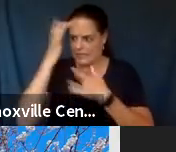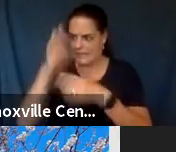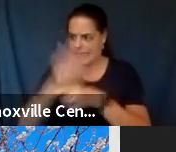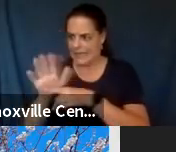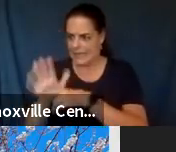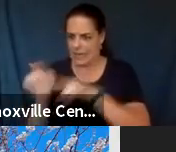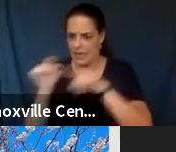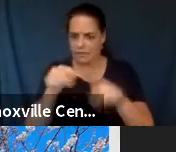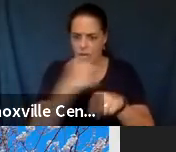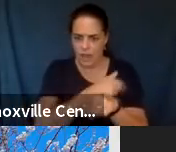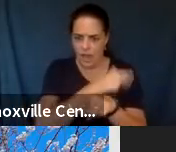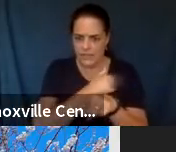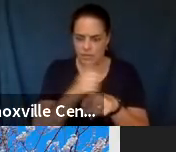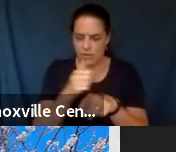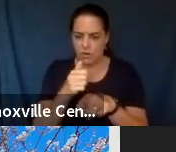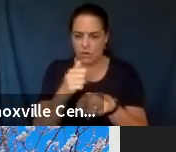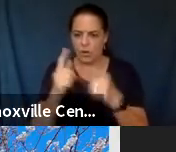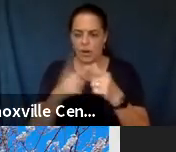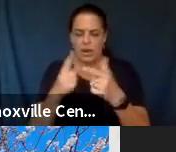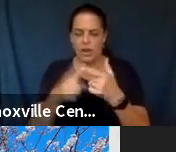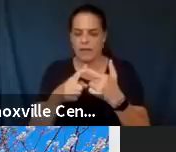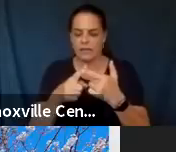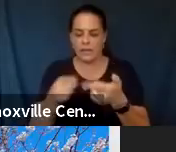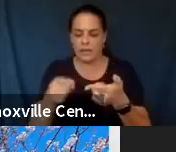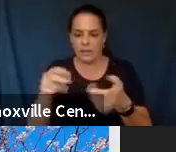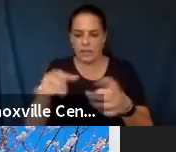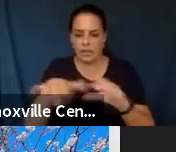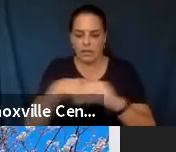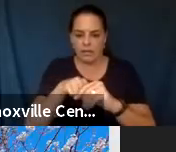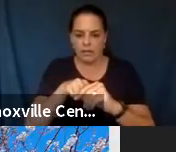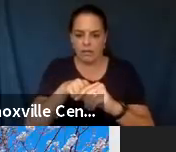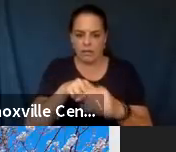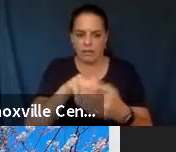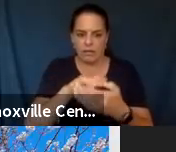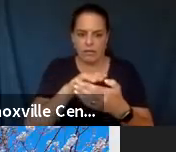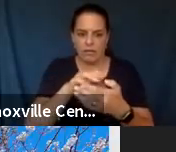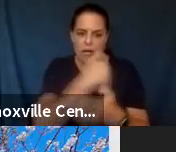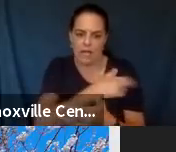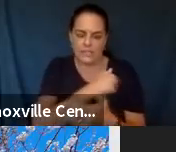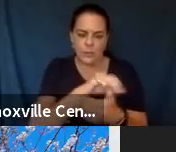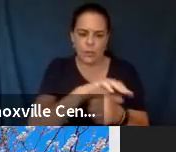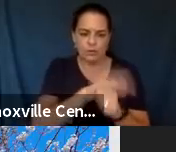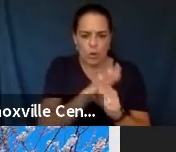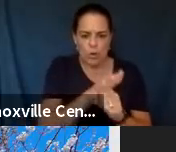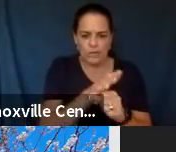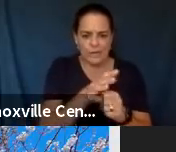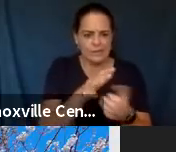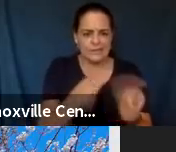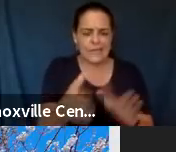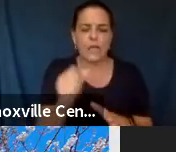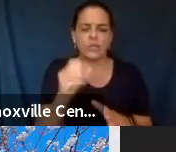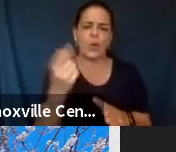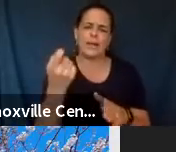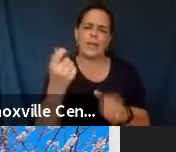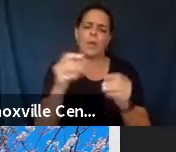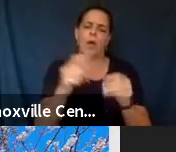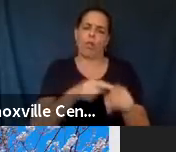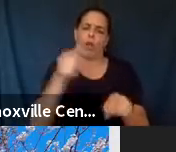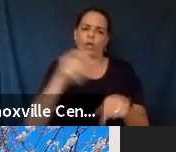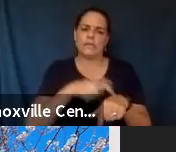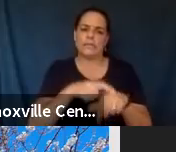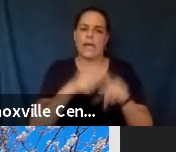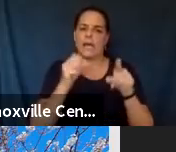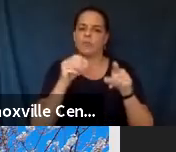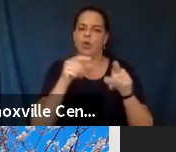hospital, and they end up getting sick enough to pass away from COVID. It takes a longer time. So it might lag behind our other